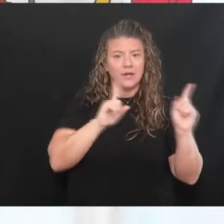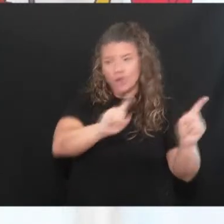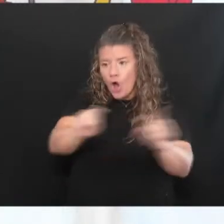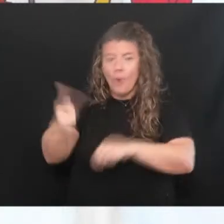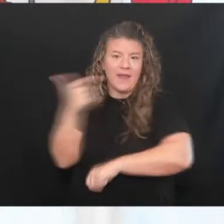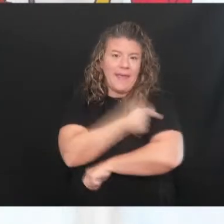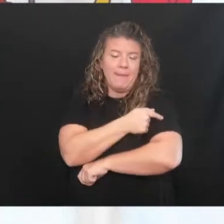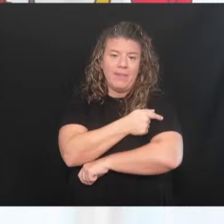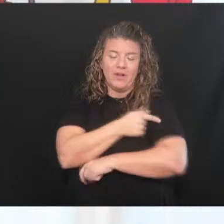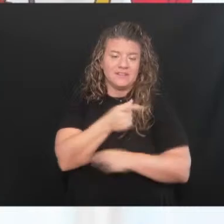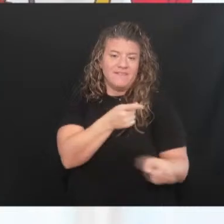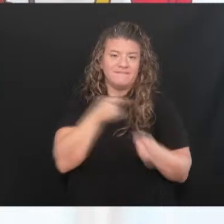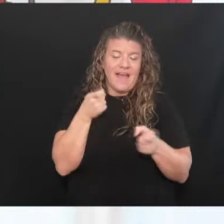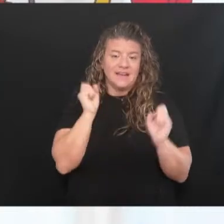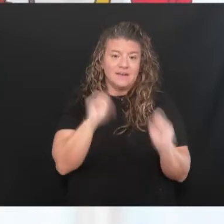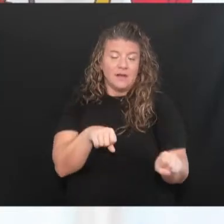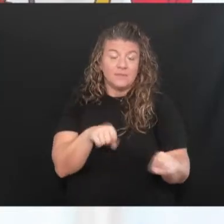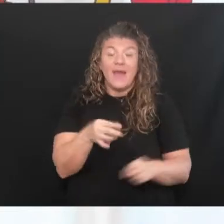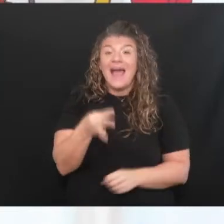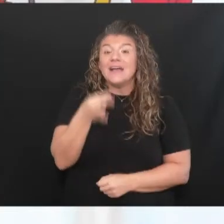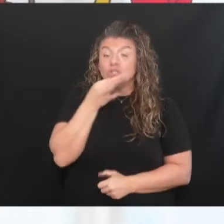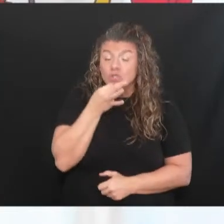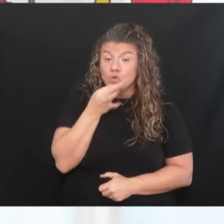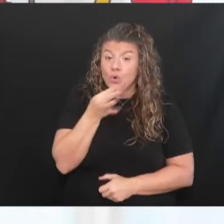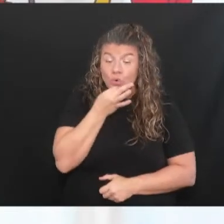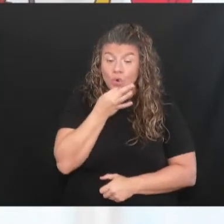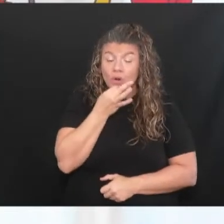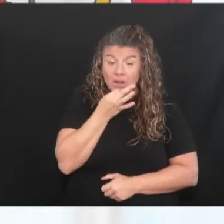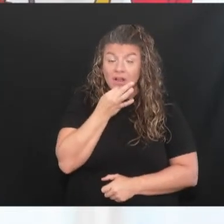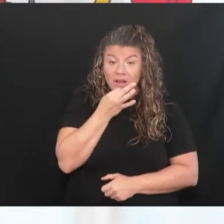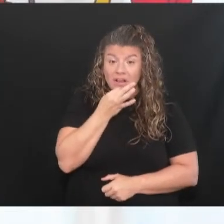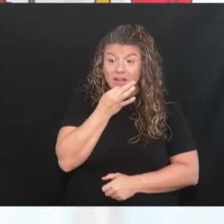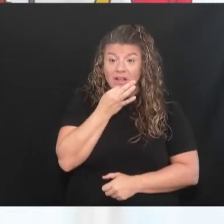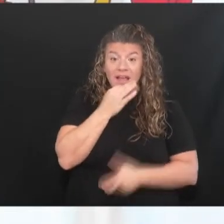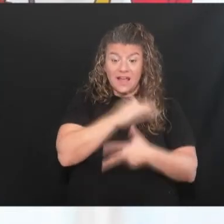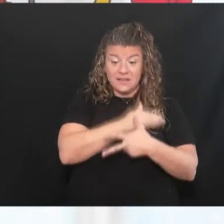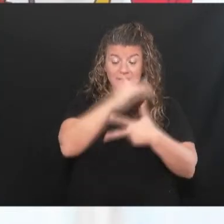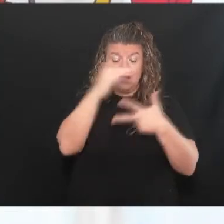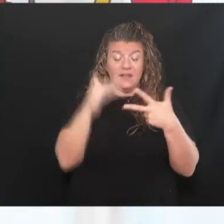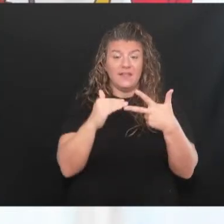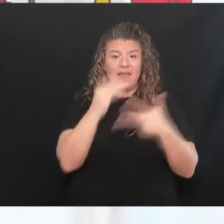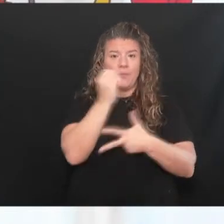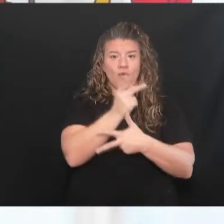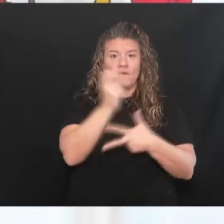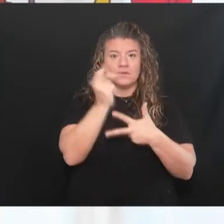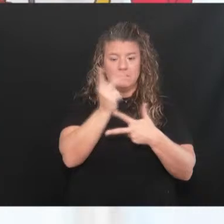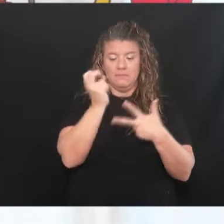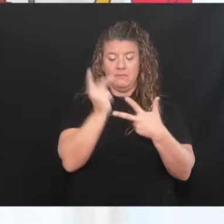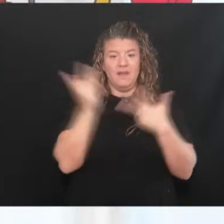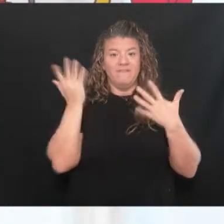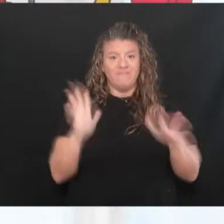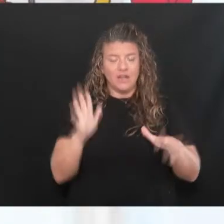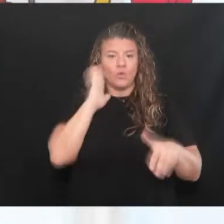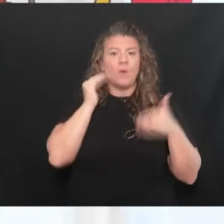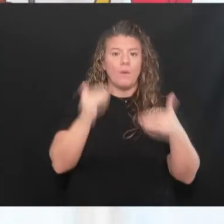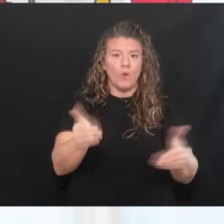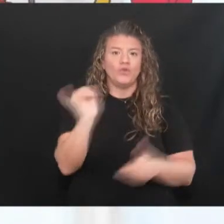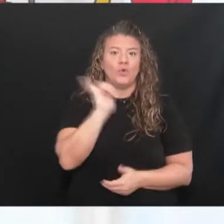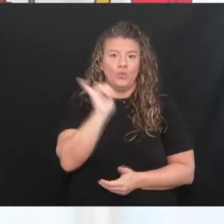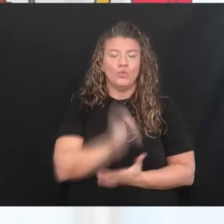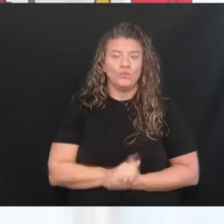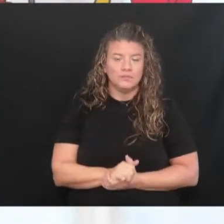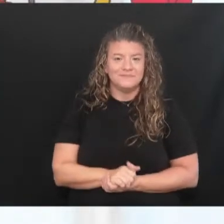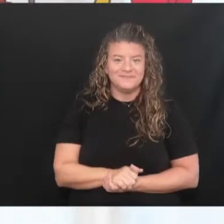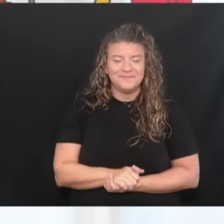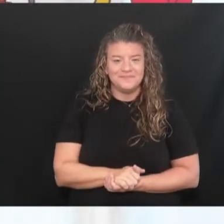as we possibly can. As soon as the CDC moves, we'll move that next